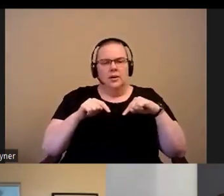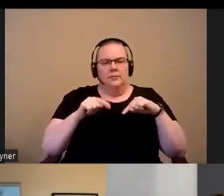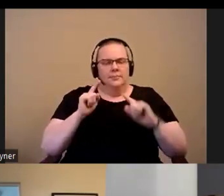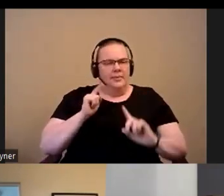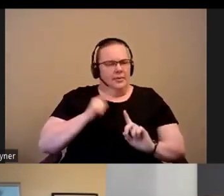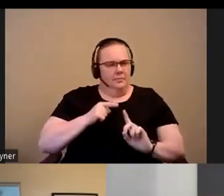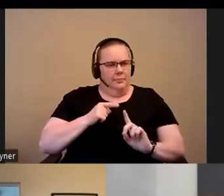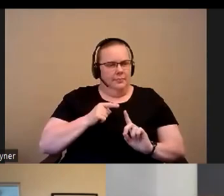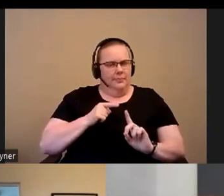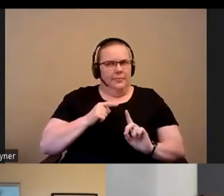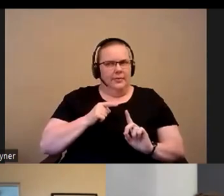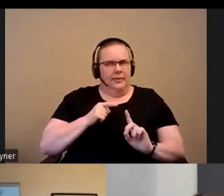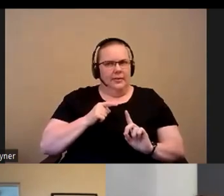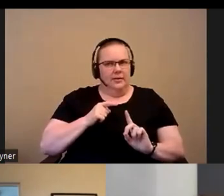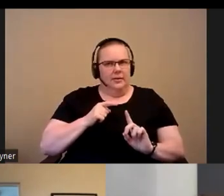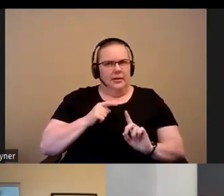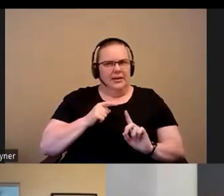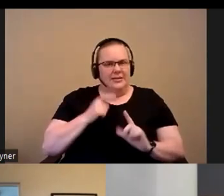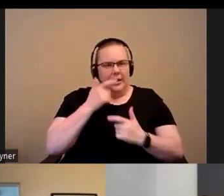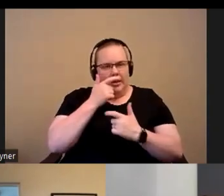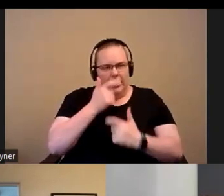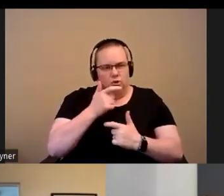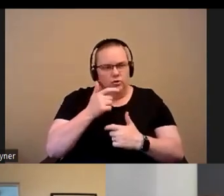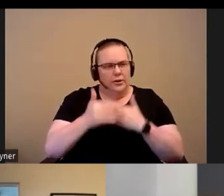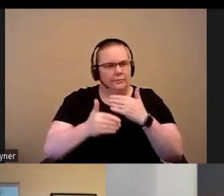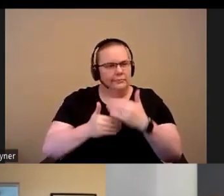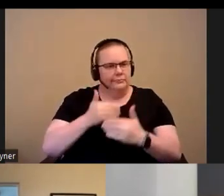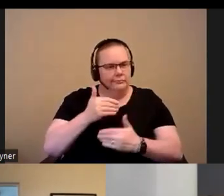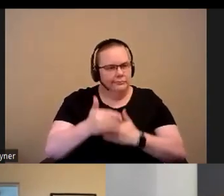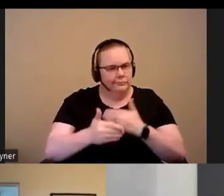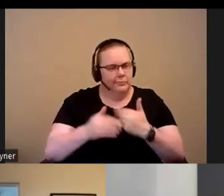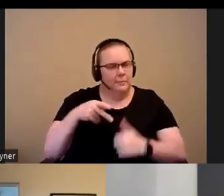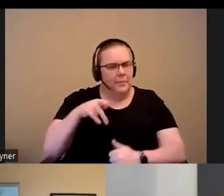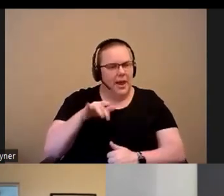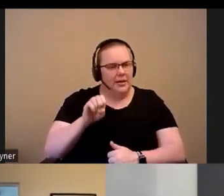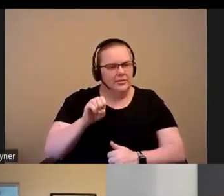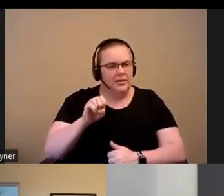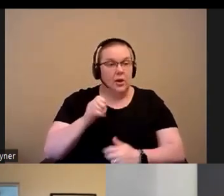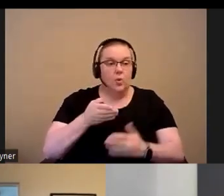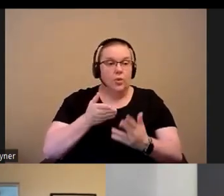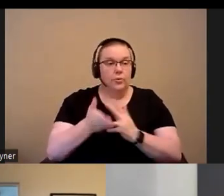an interesting case that went through immigration court years ago,